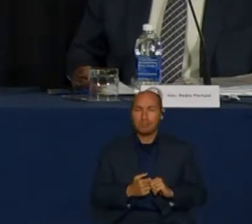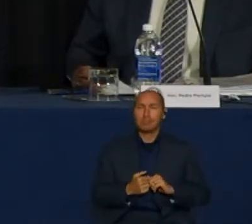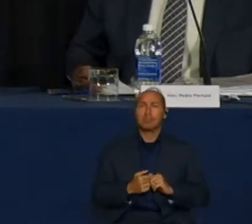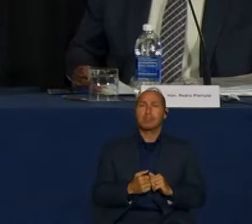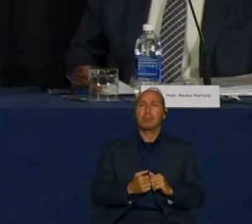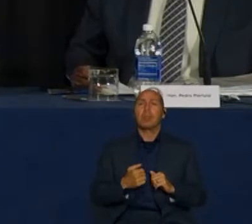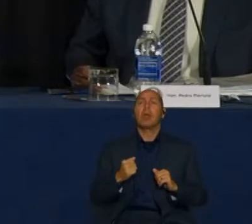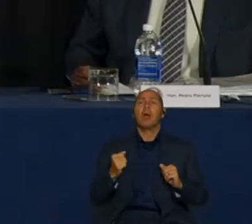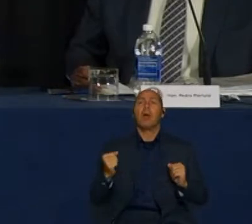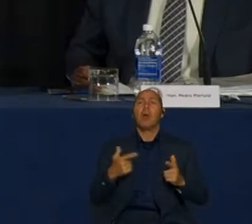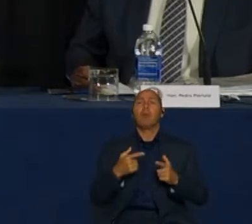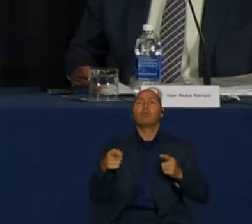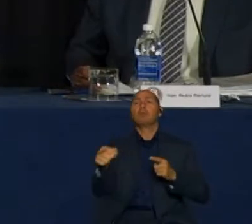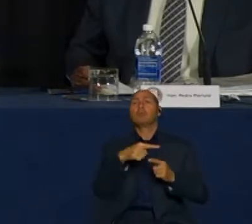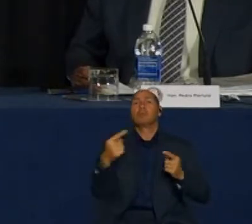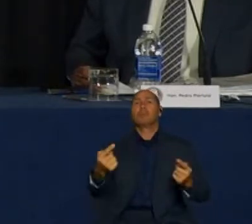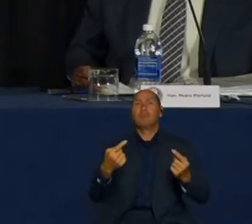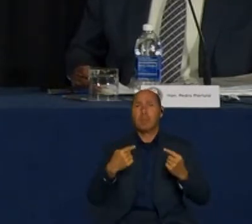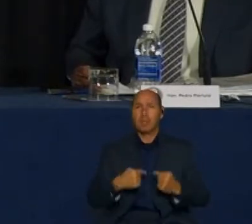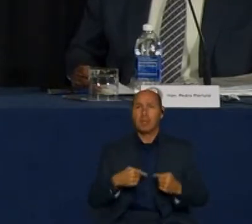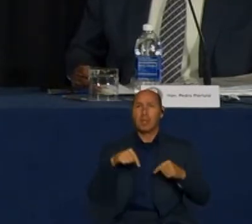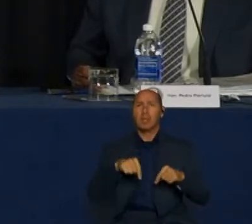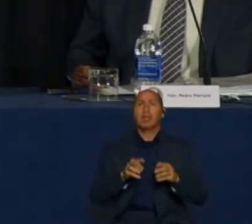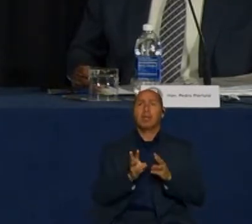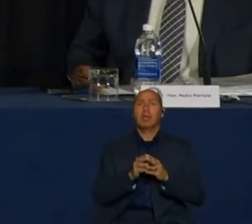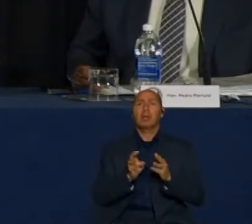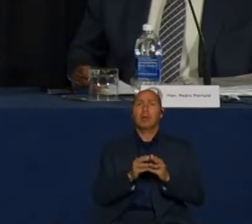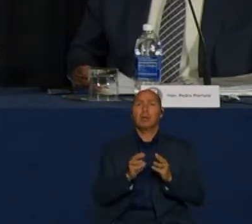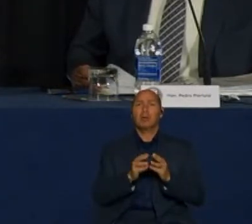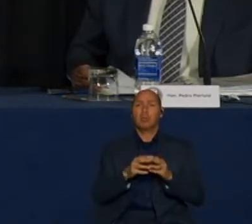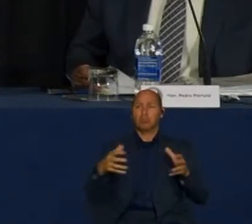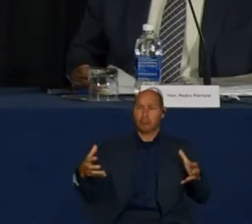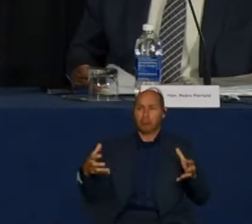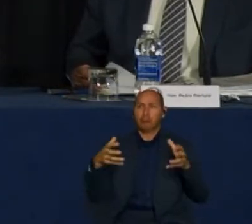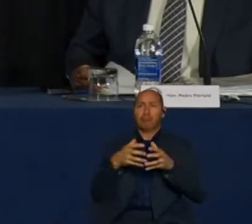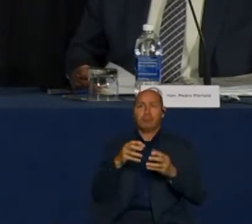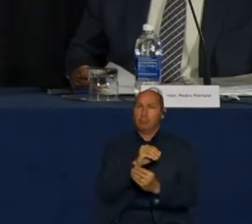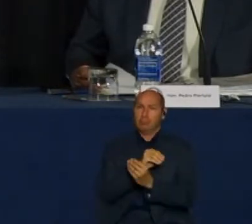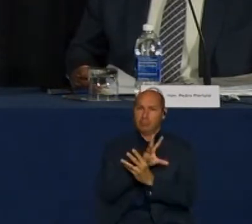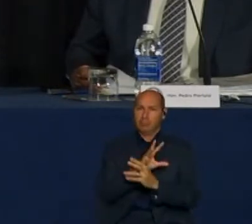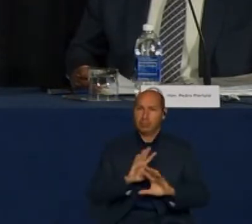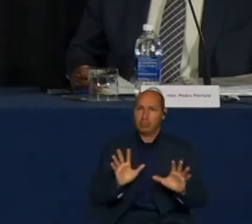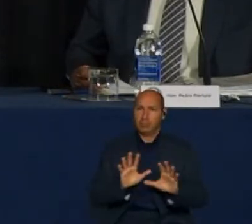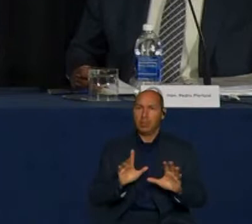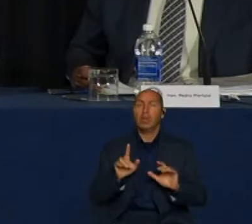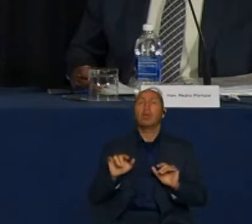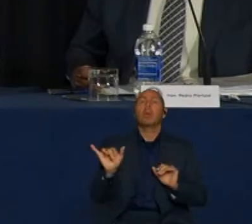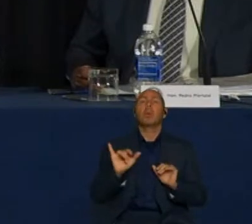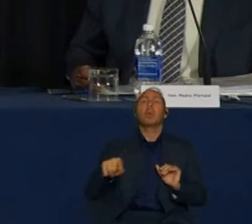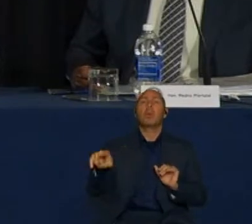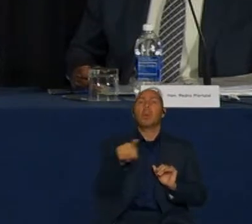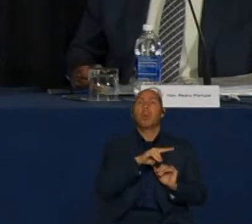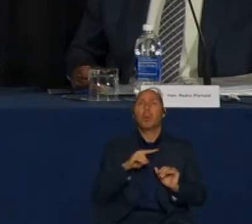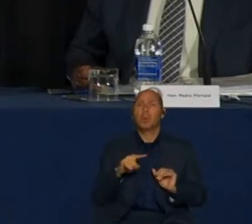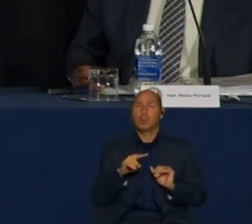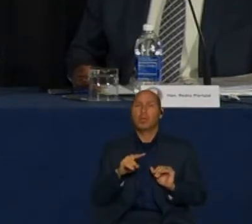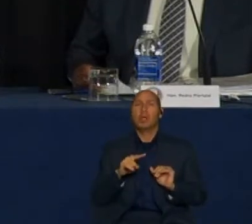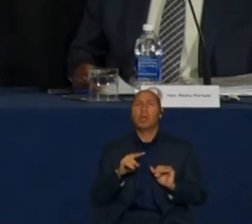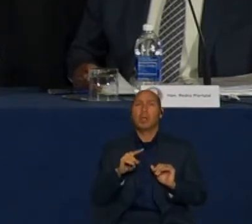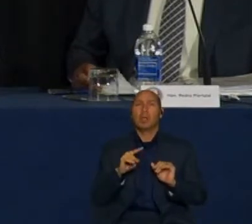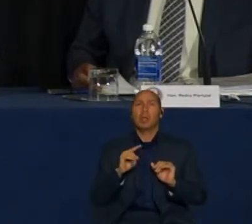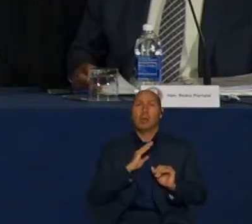you in attendance at this meeting in person and all of you who are watching the live stream of the meeting by the Oversight